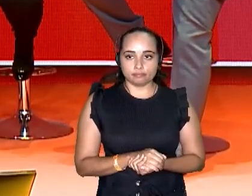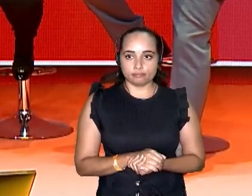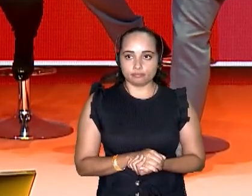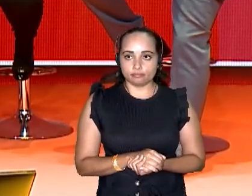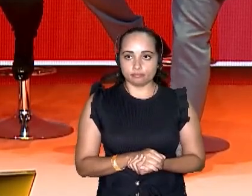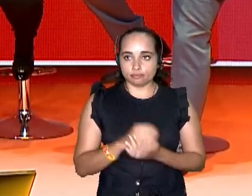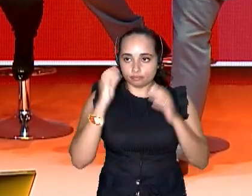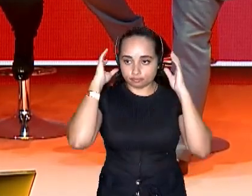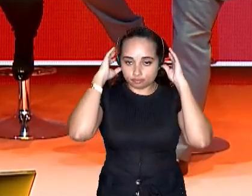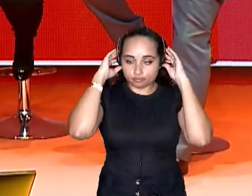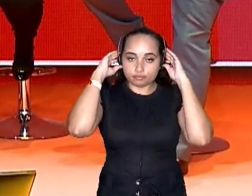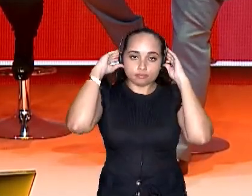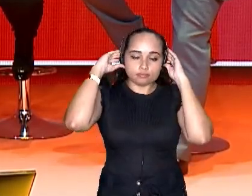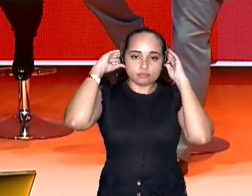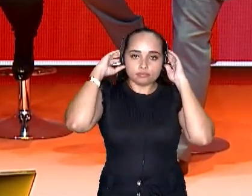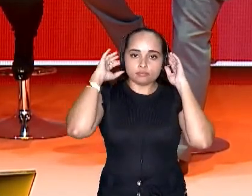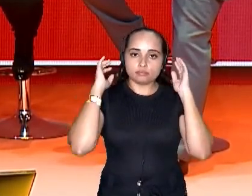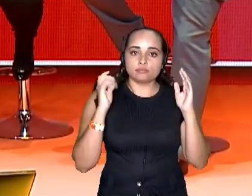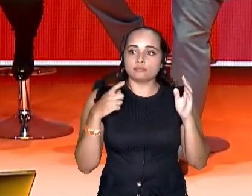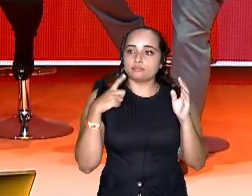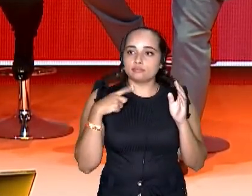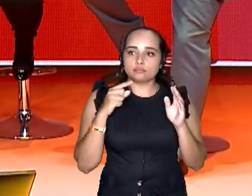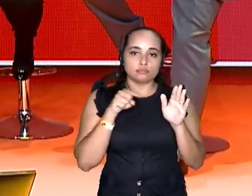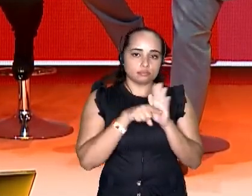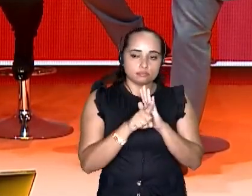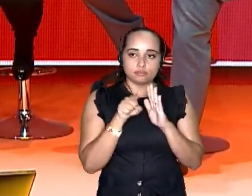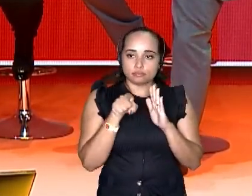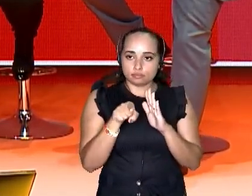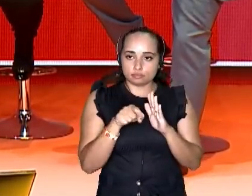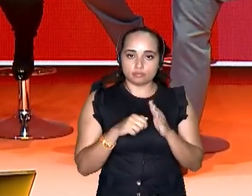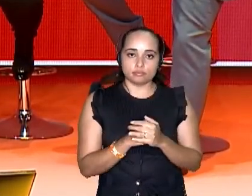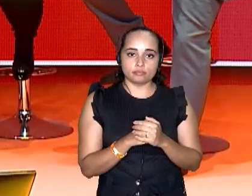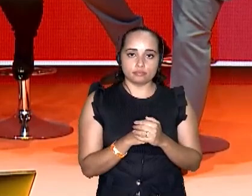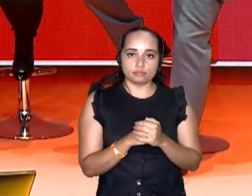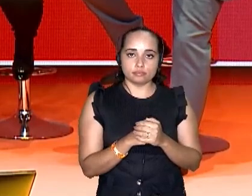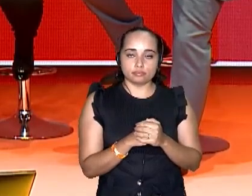Well, Horácio, with all, these changes,